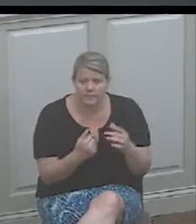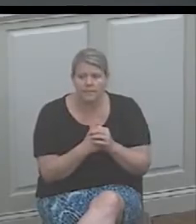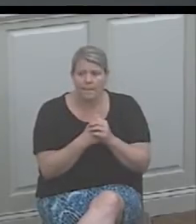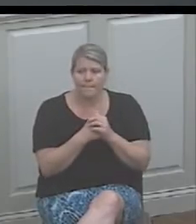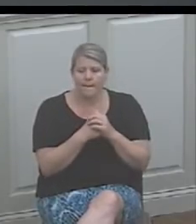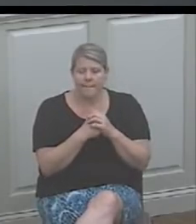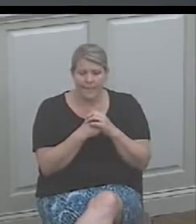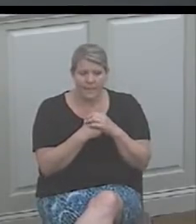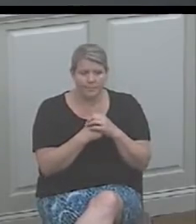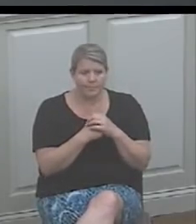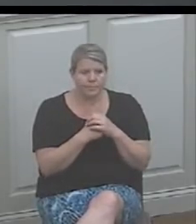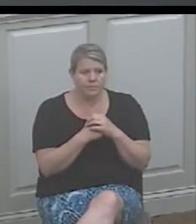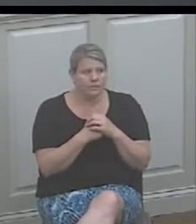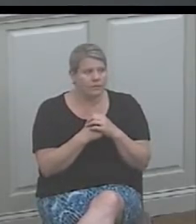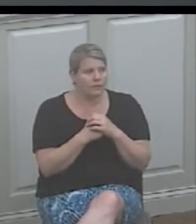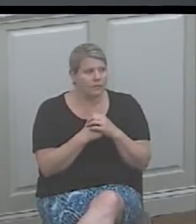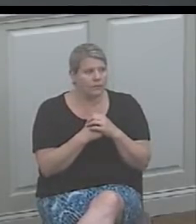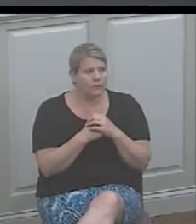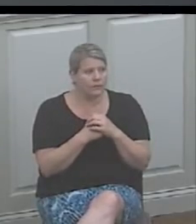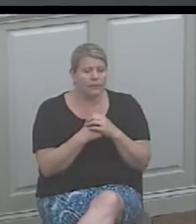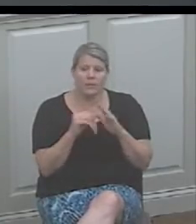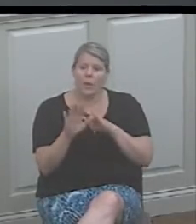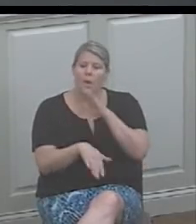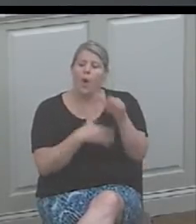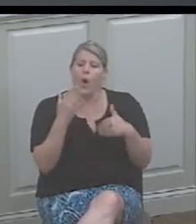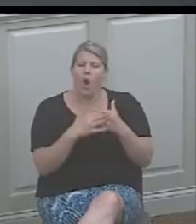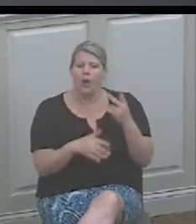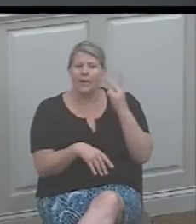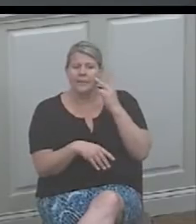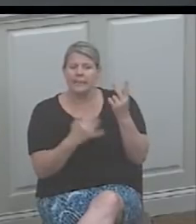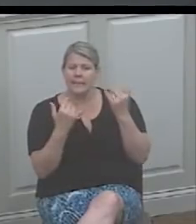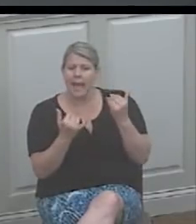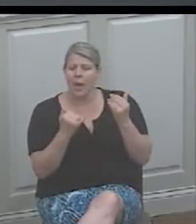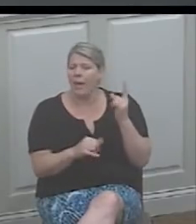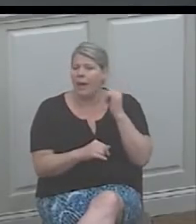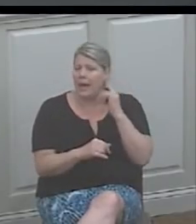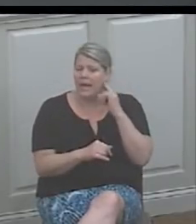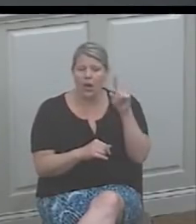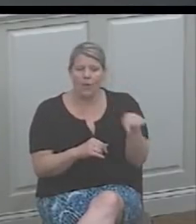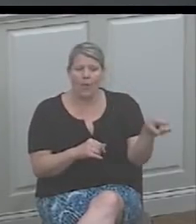them that I see now, I hear these guys talking about